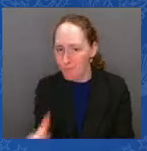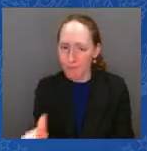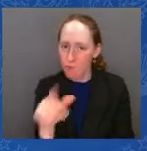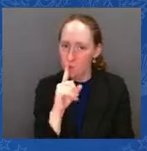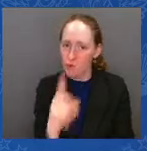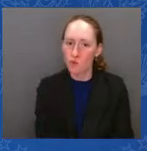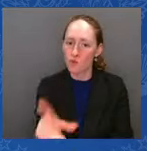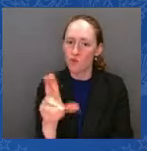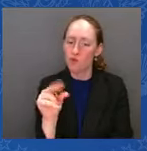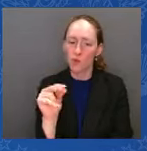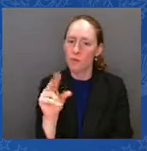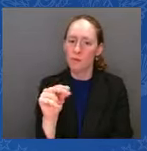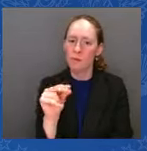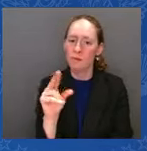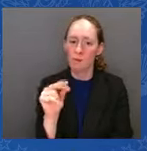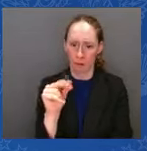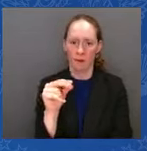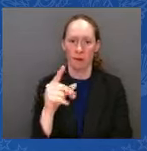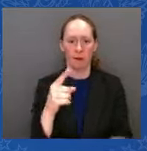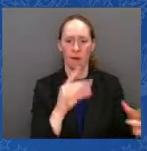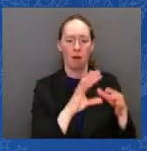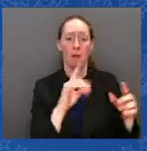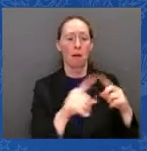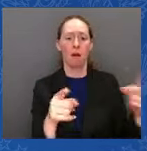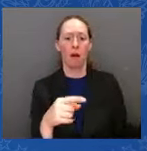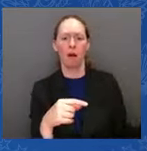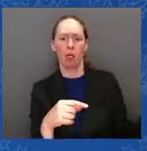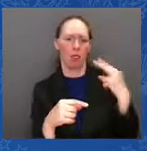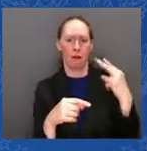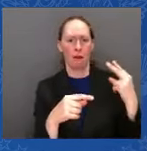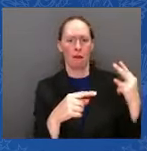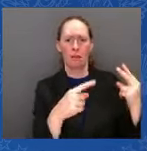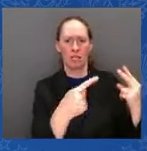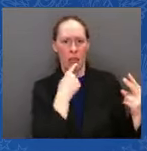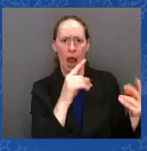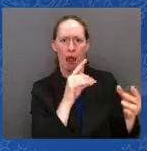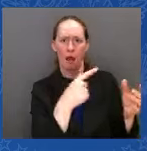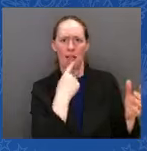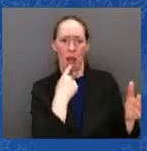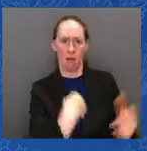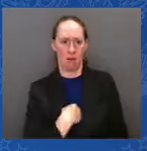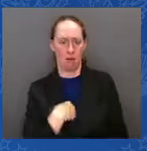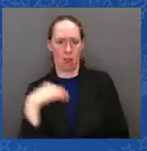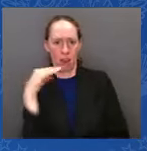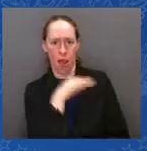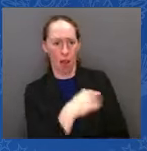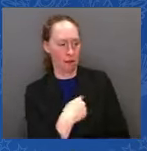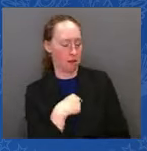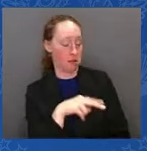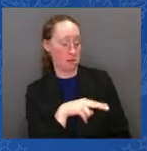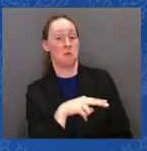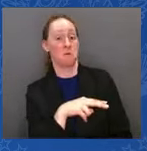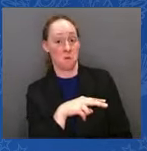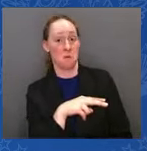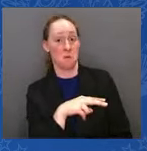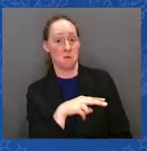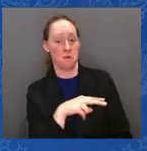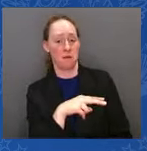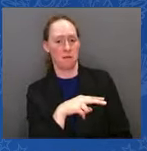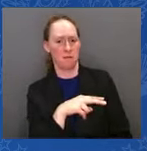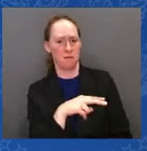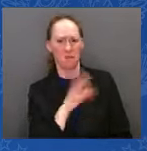with presidents these days. They say I'm lying when I say that. Well, the truth is, why do so many veterans groups, why